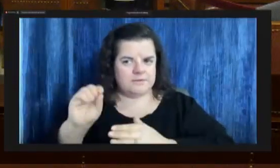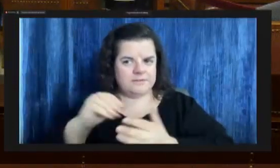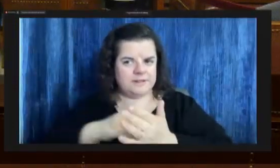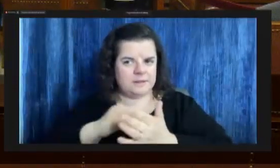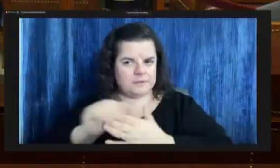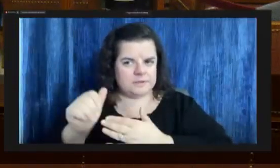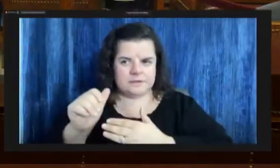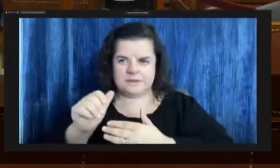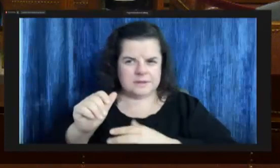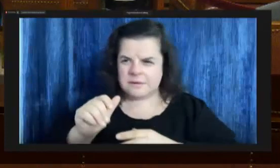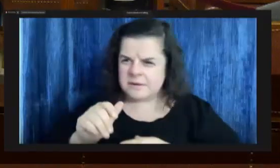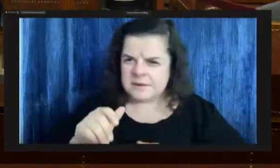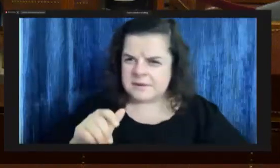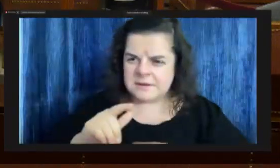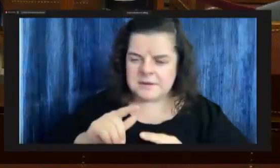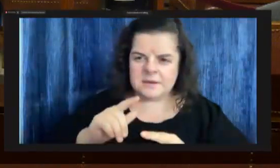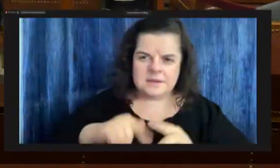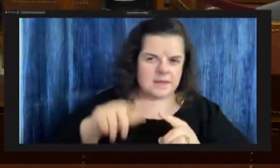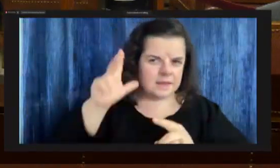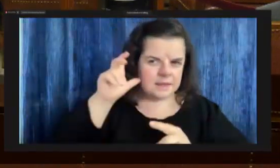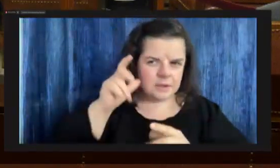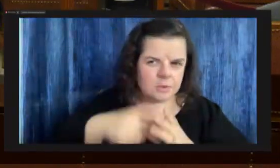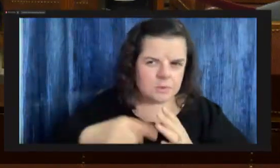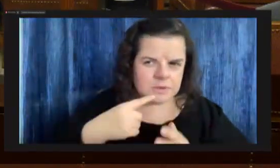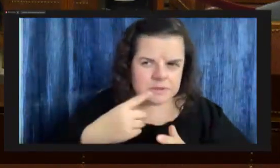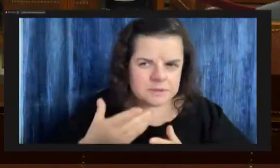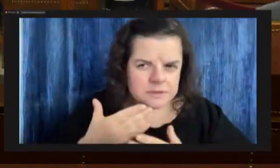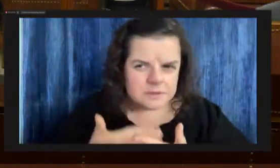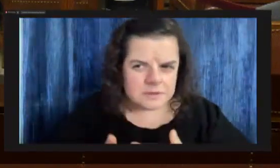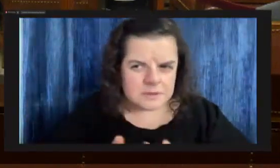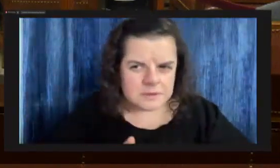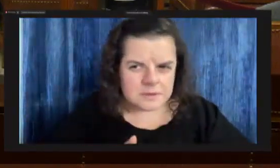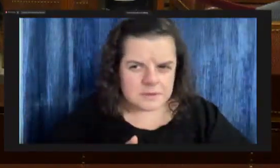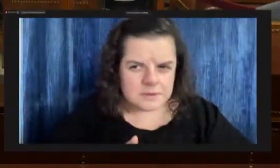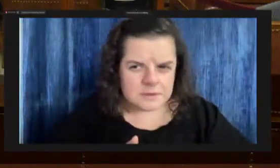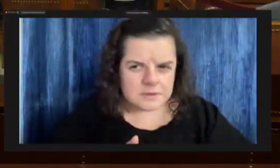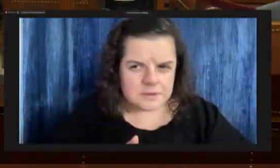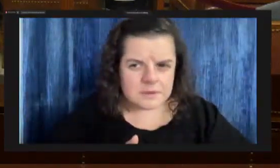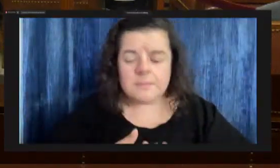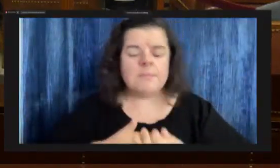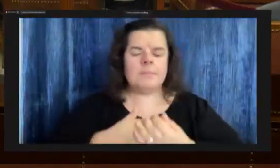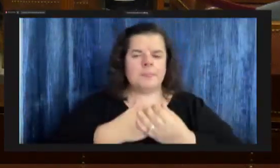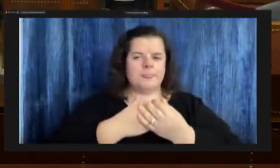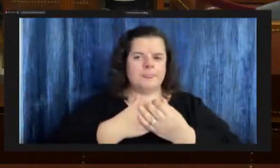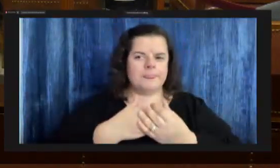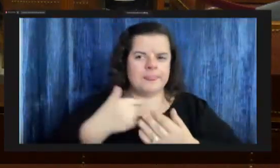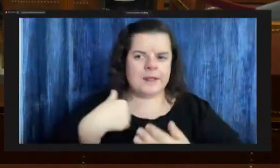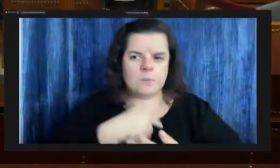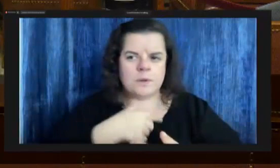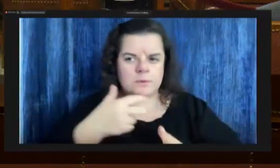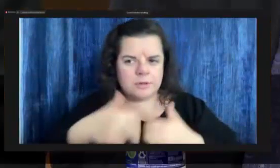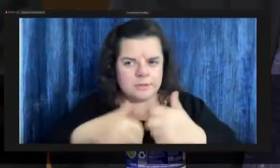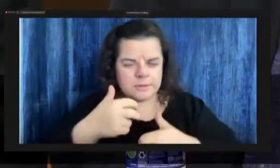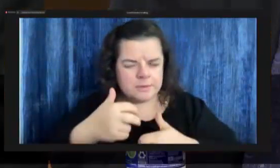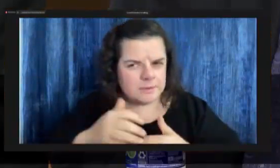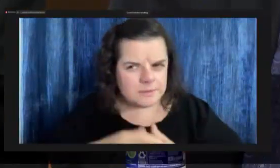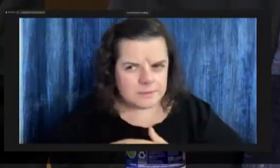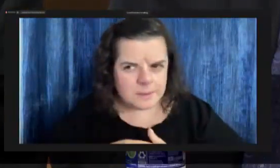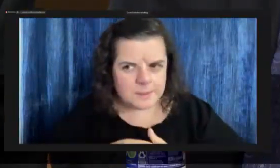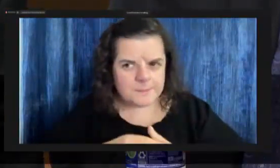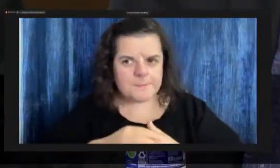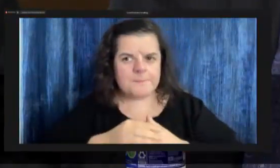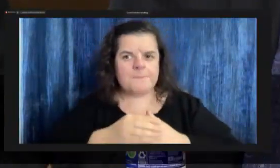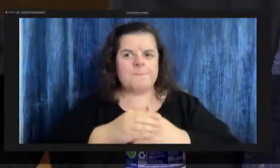Can you repeat? It was 50,000 when I started here. That's what our, but we were in the throes of Act 47.